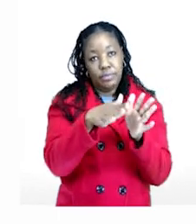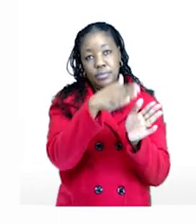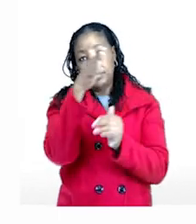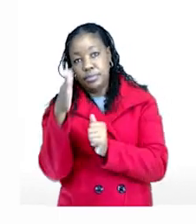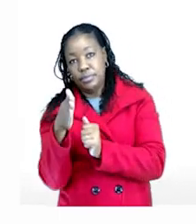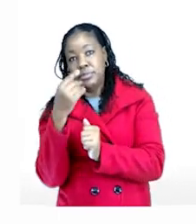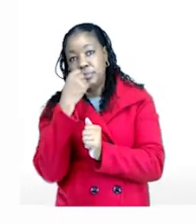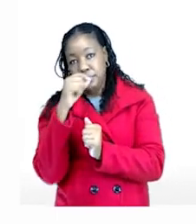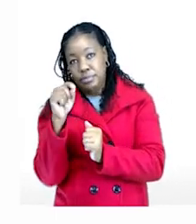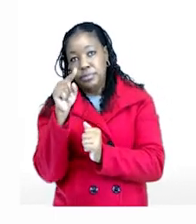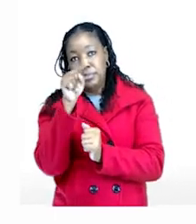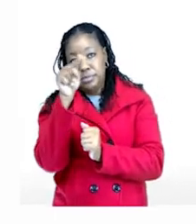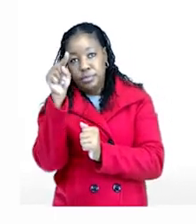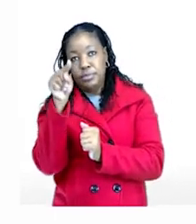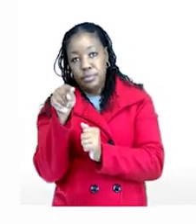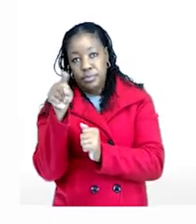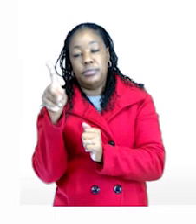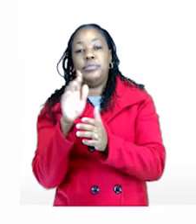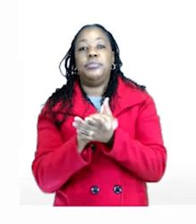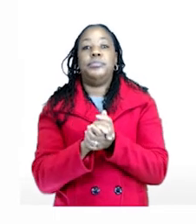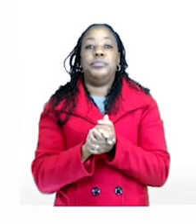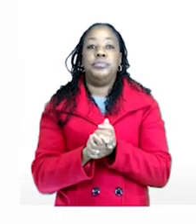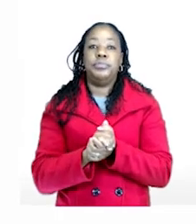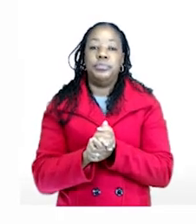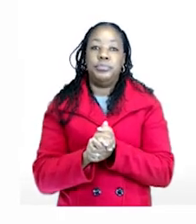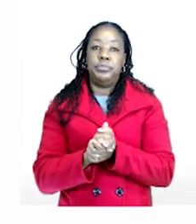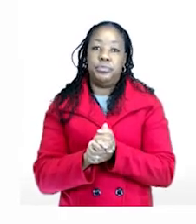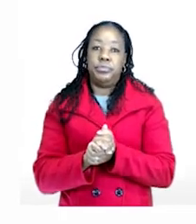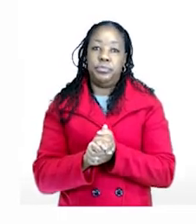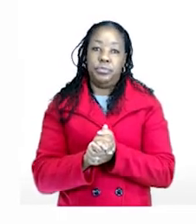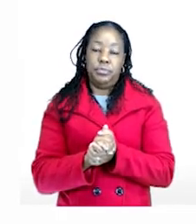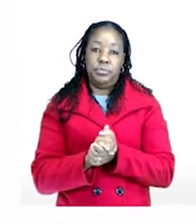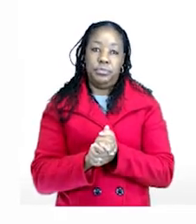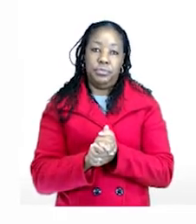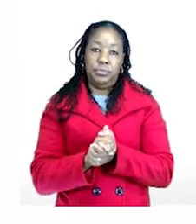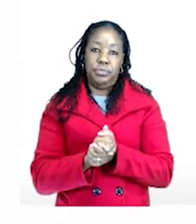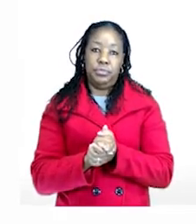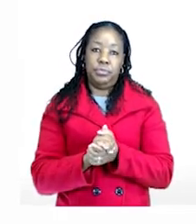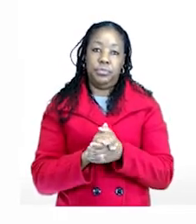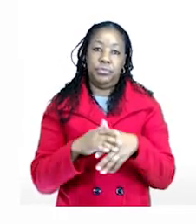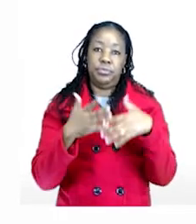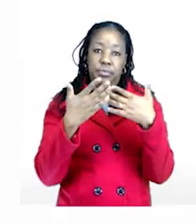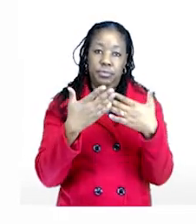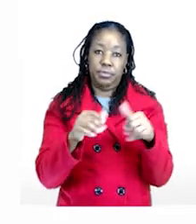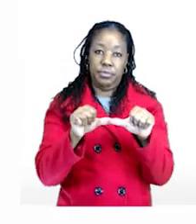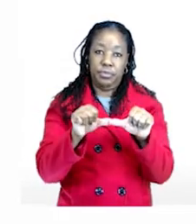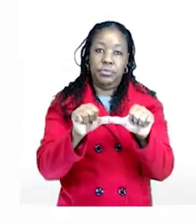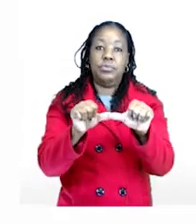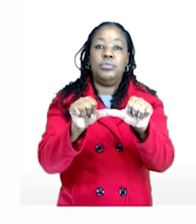you before you attempt to copy the pattern. Now complete all the other